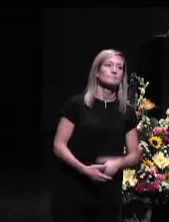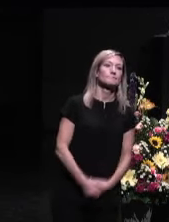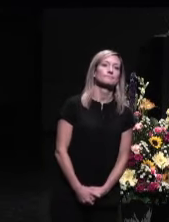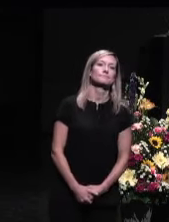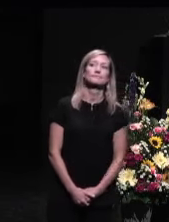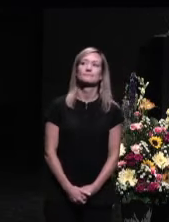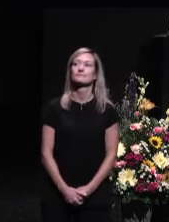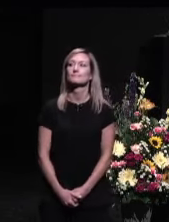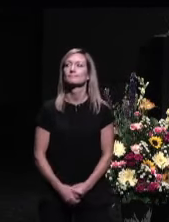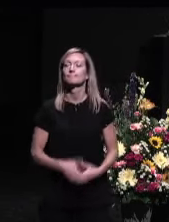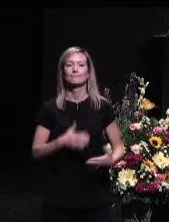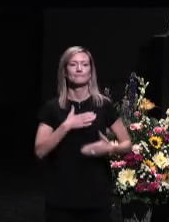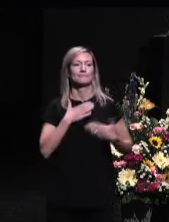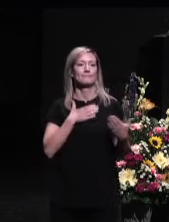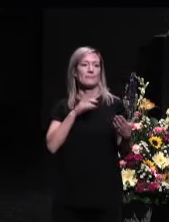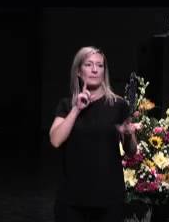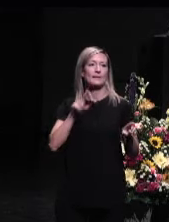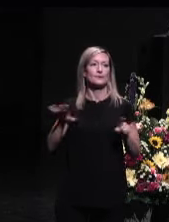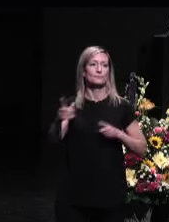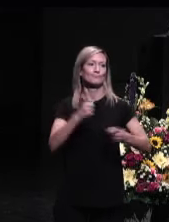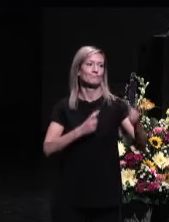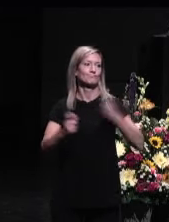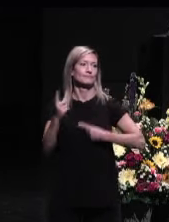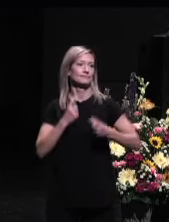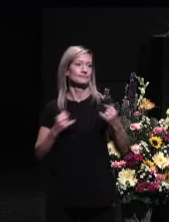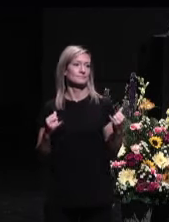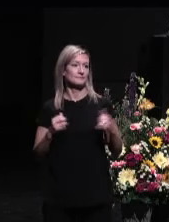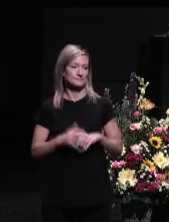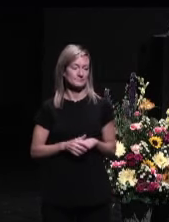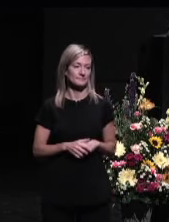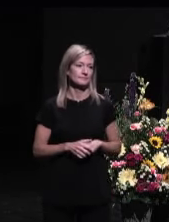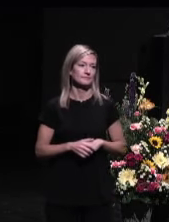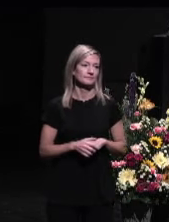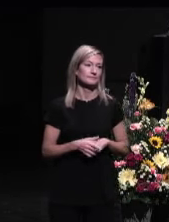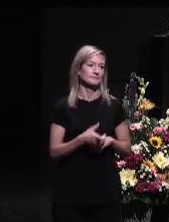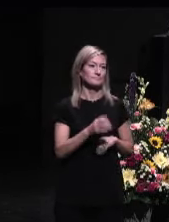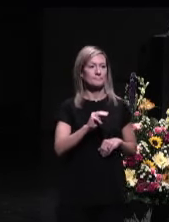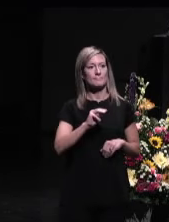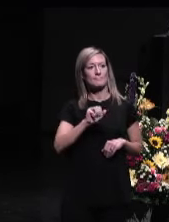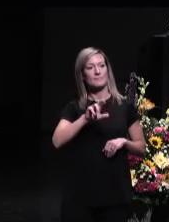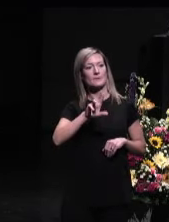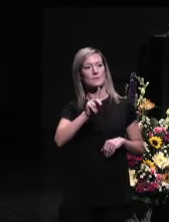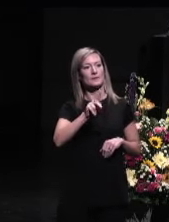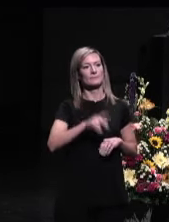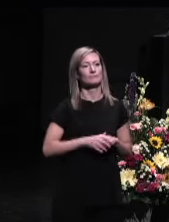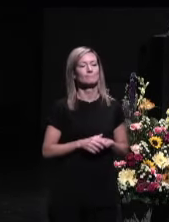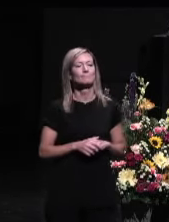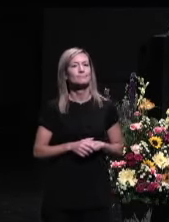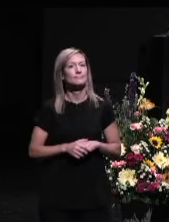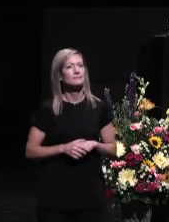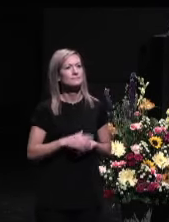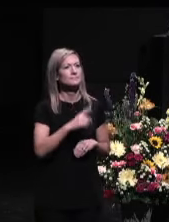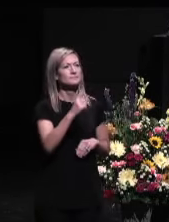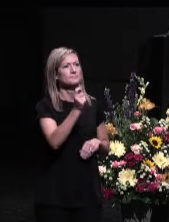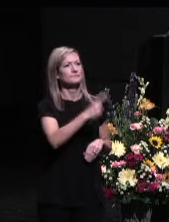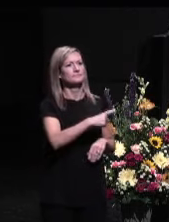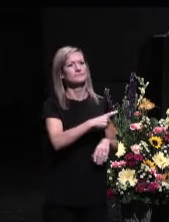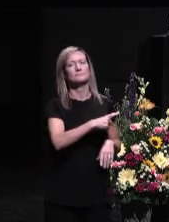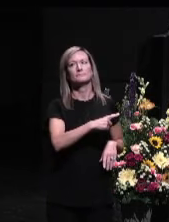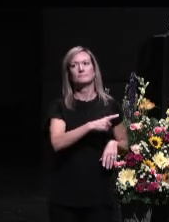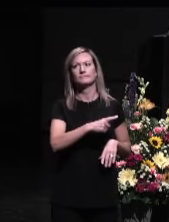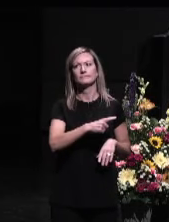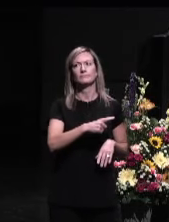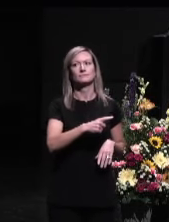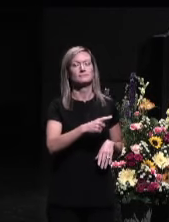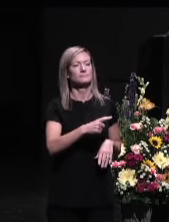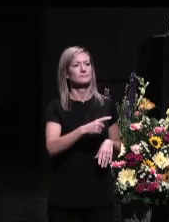I'm happy to address any questions that you have. Yes, Mark. So, we're